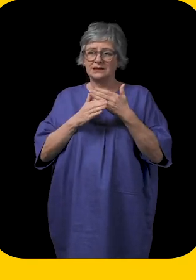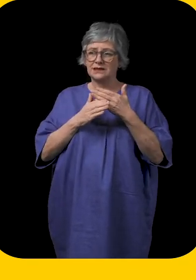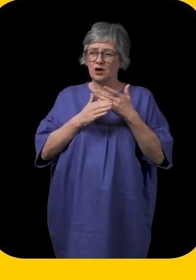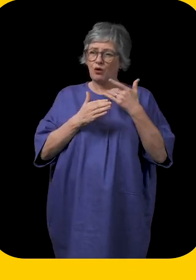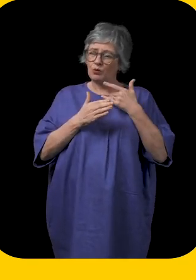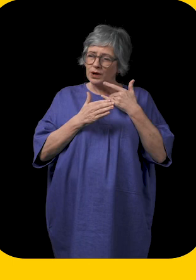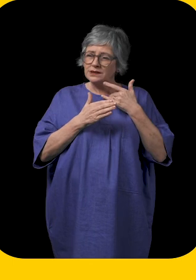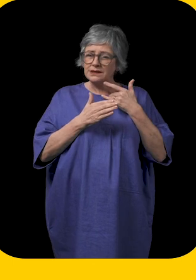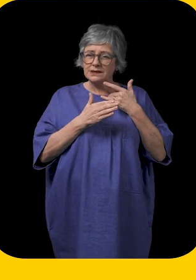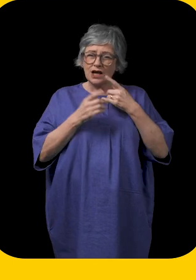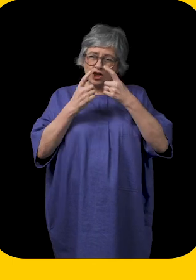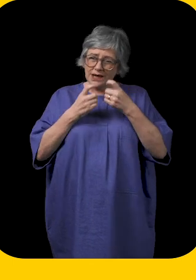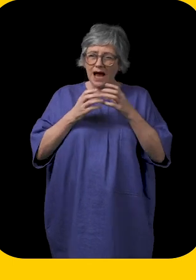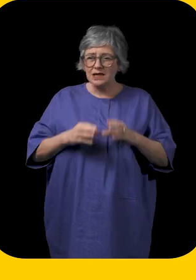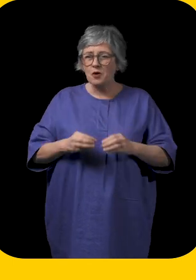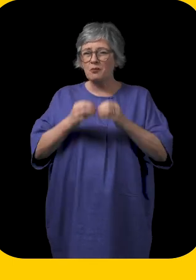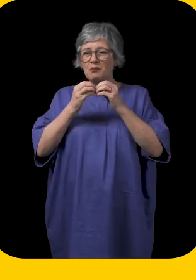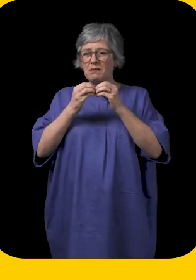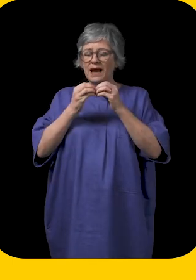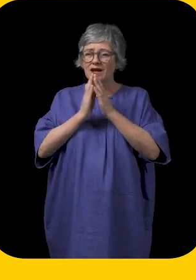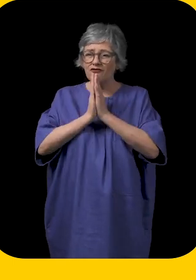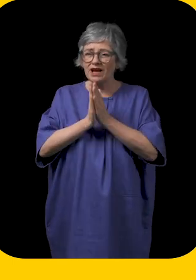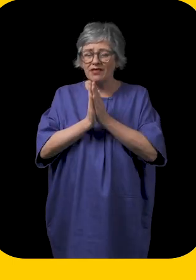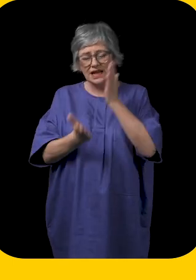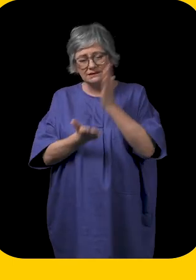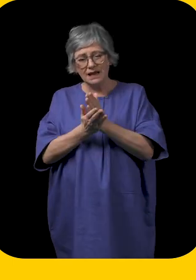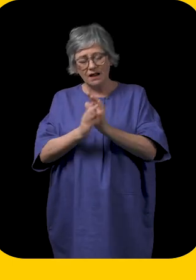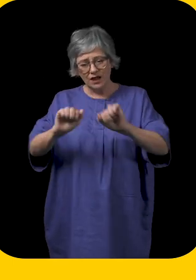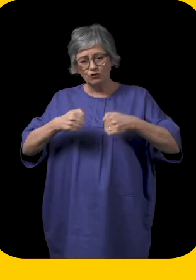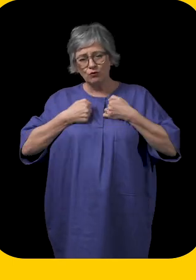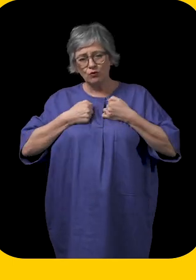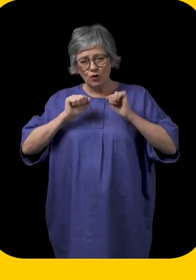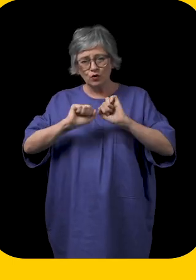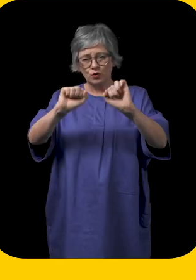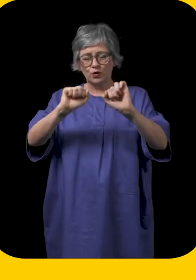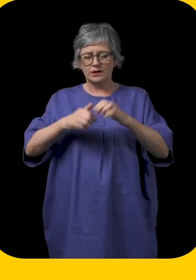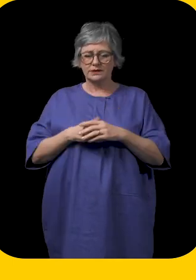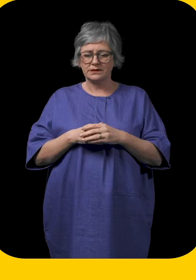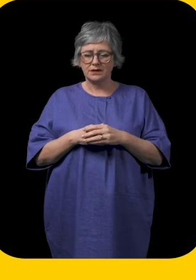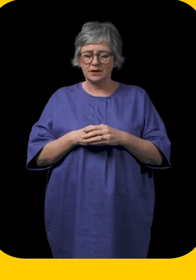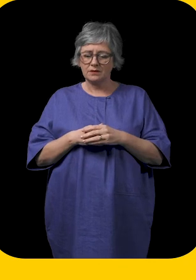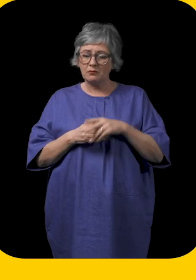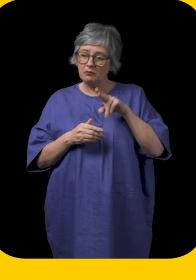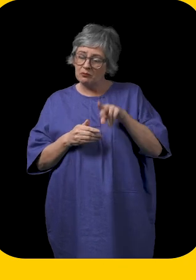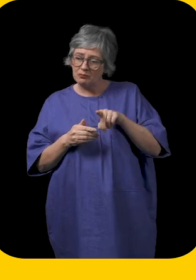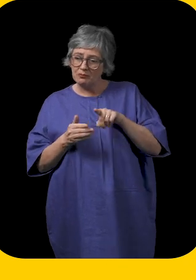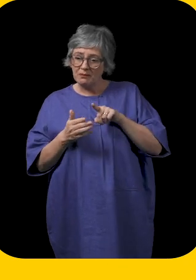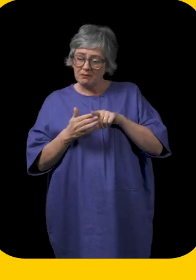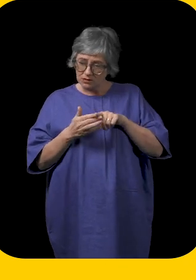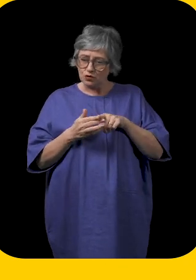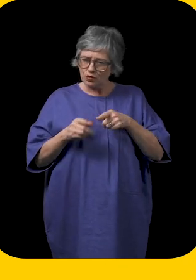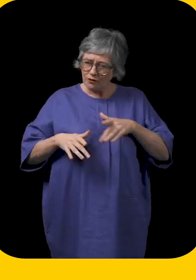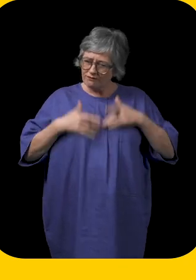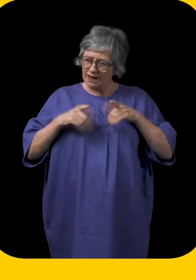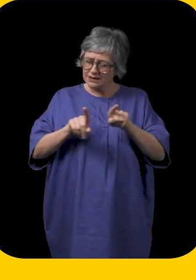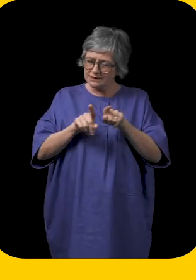the Muslim women in my life, you can make faith exactly yours. And Leila, does that resonate with you as